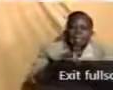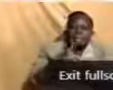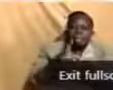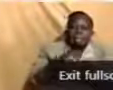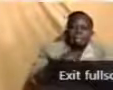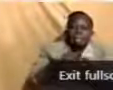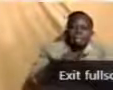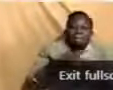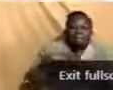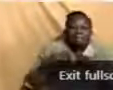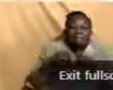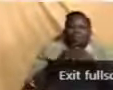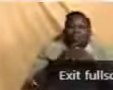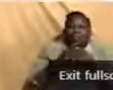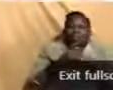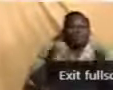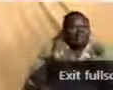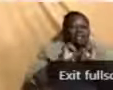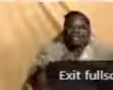pet project,